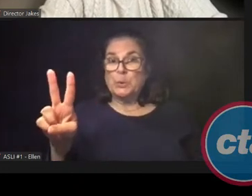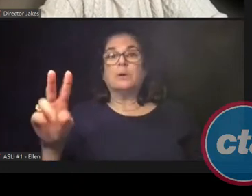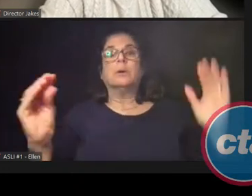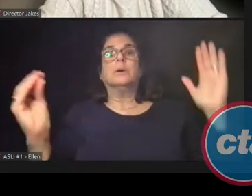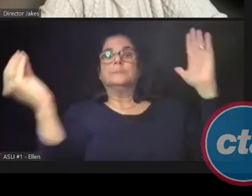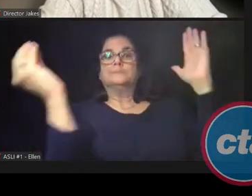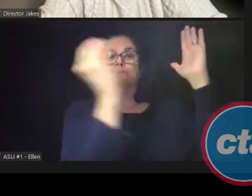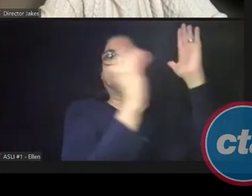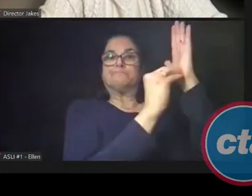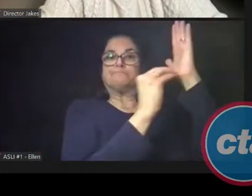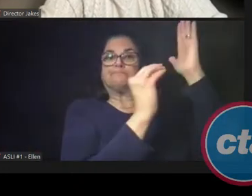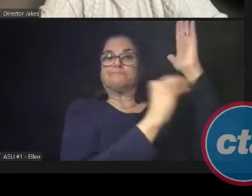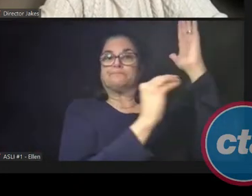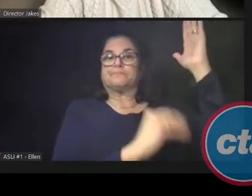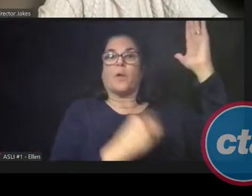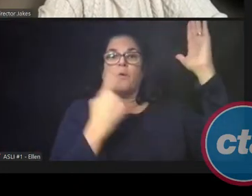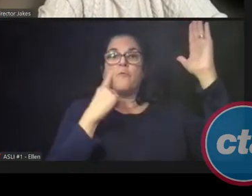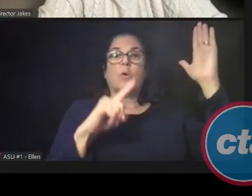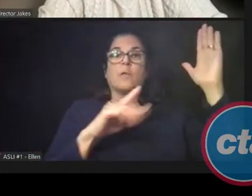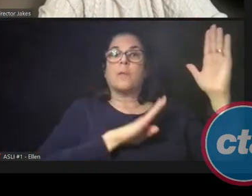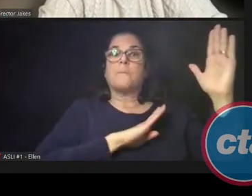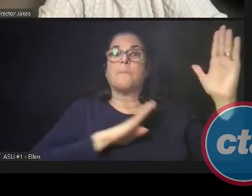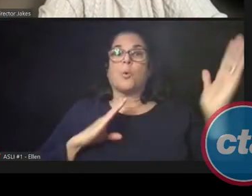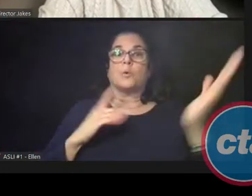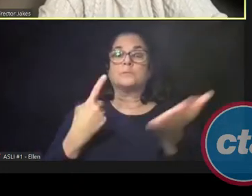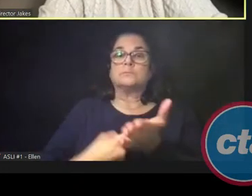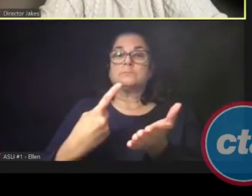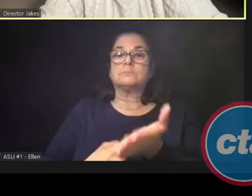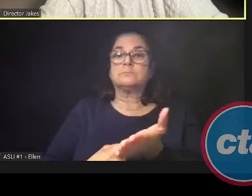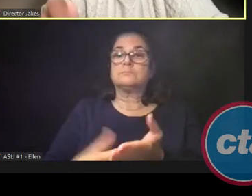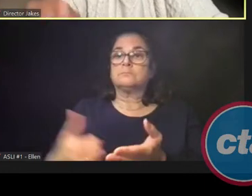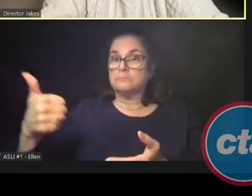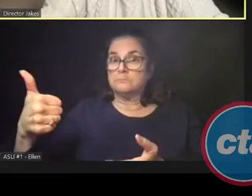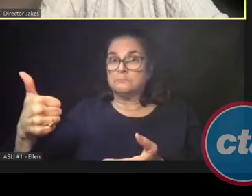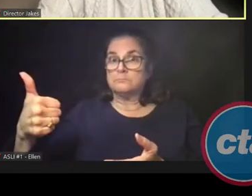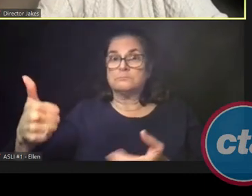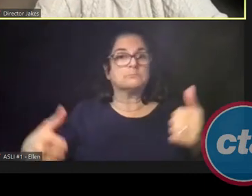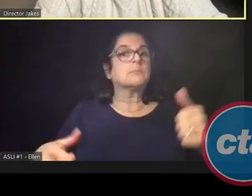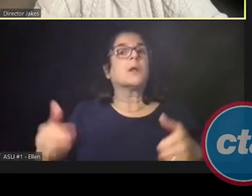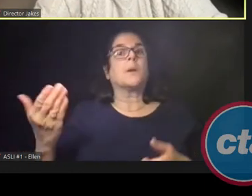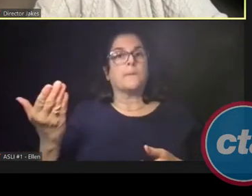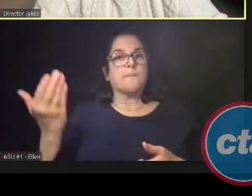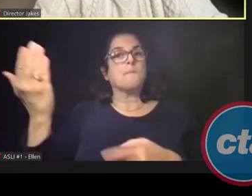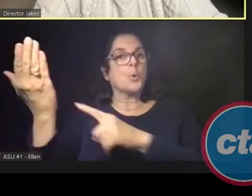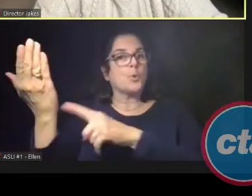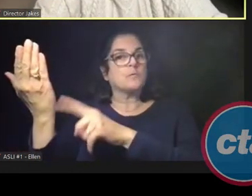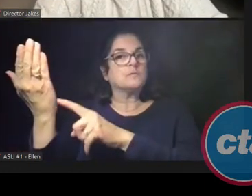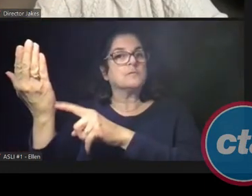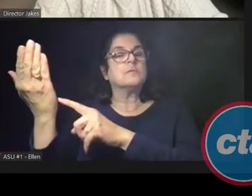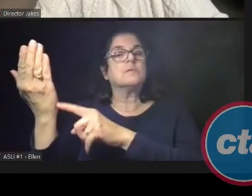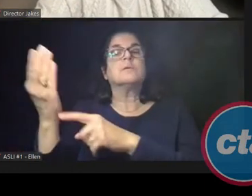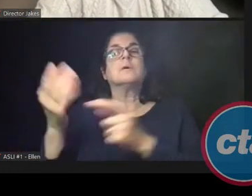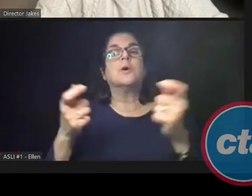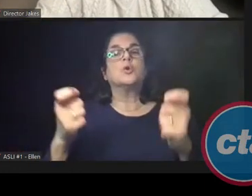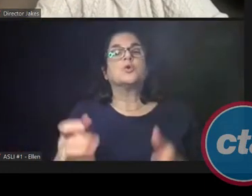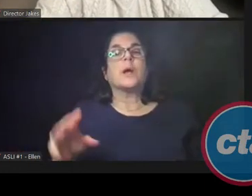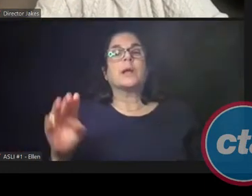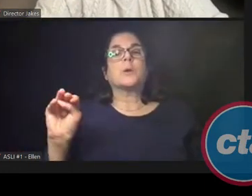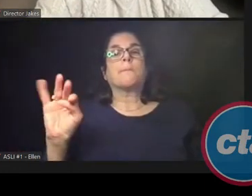on the omnibus for board approval? So moved. Second. That motion is moved by Director